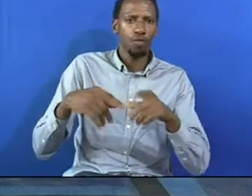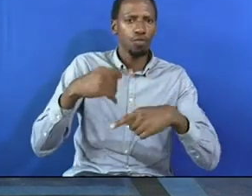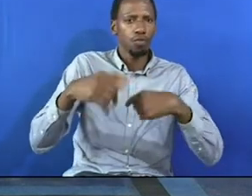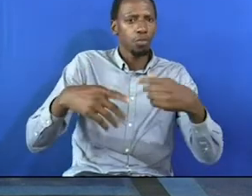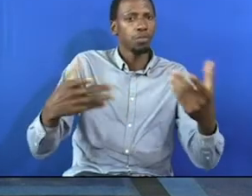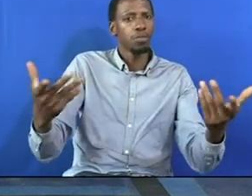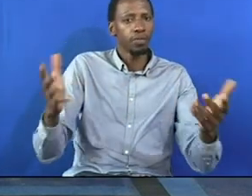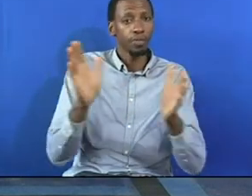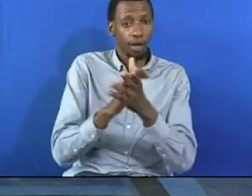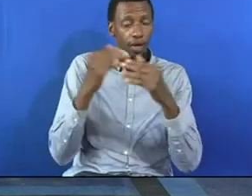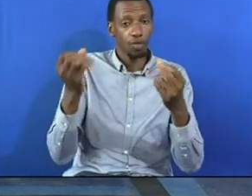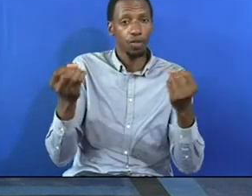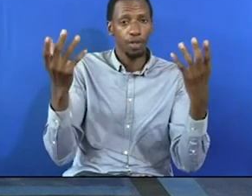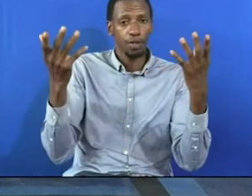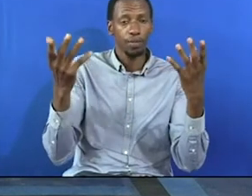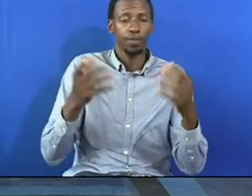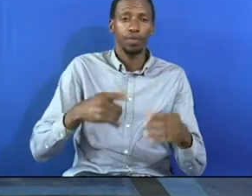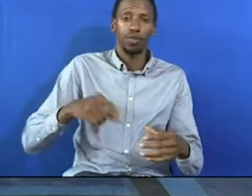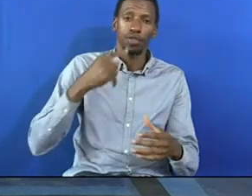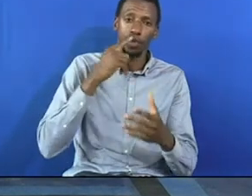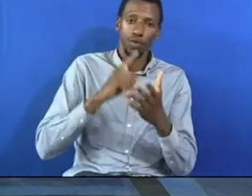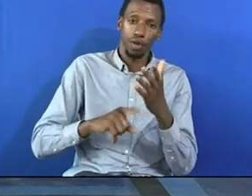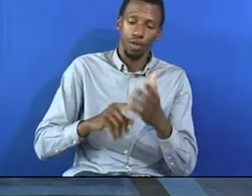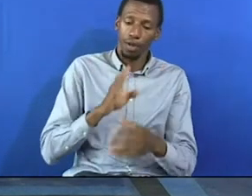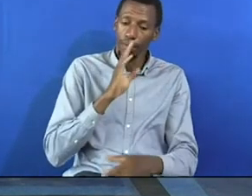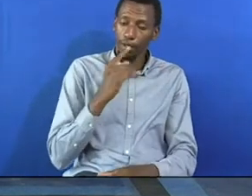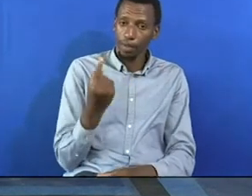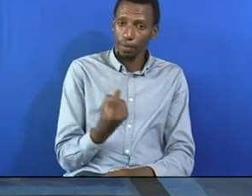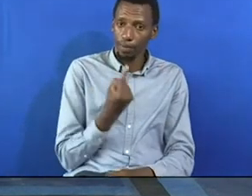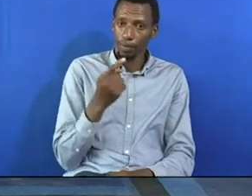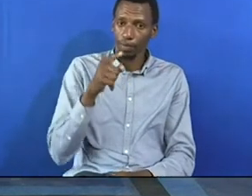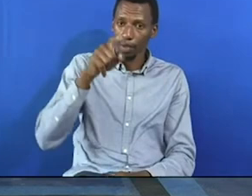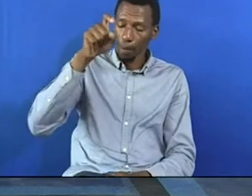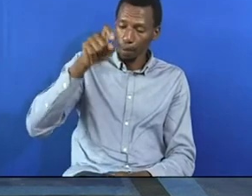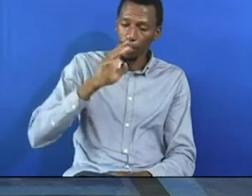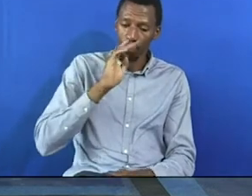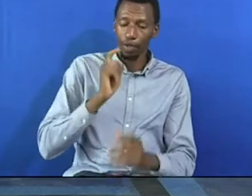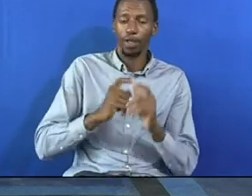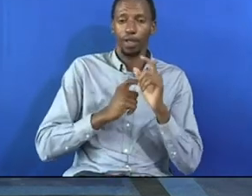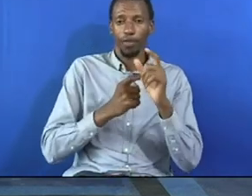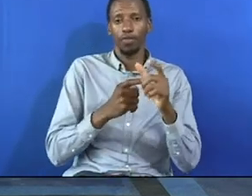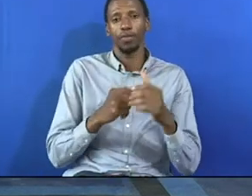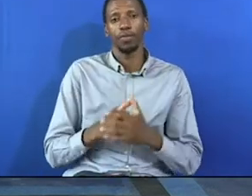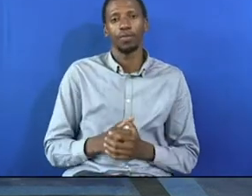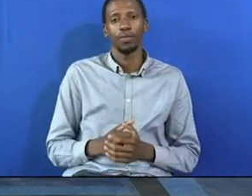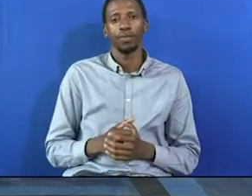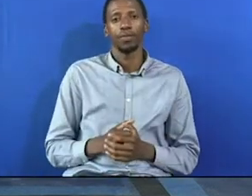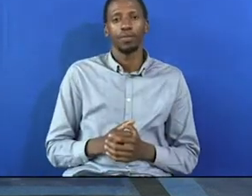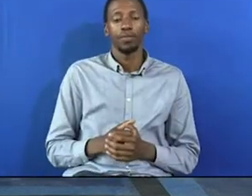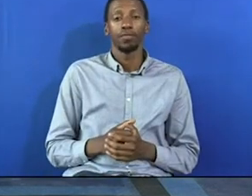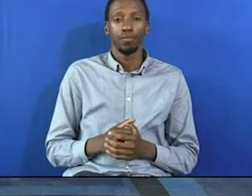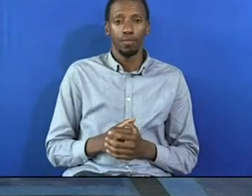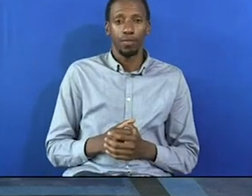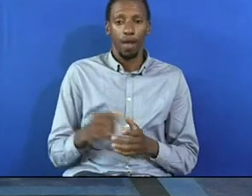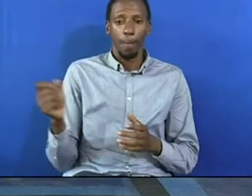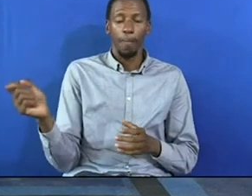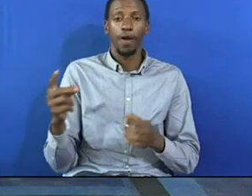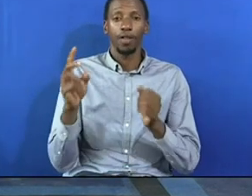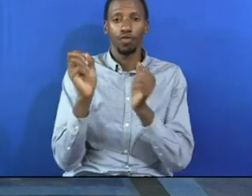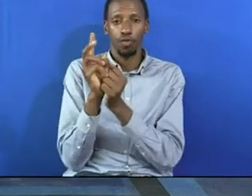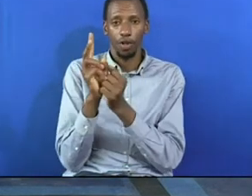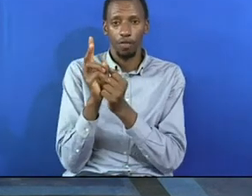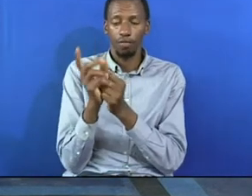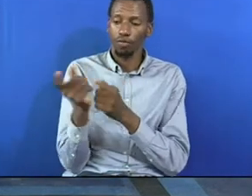Hallelujah. We are saying to be single, you must be what? You must be gifted. December comes and you go